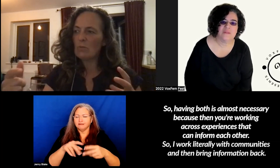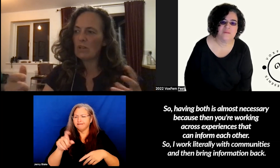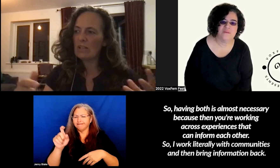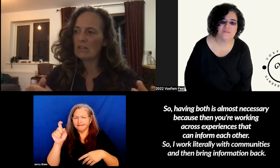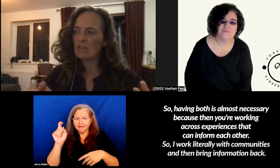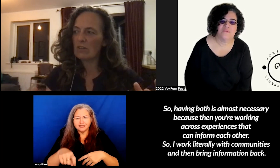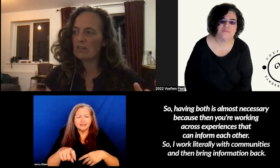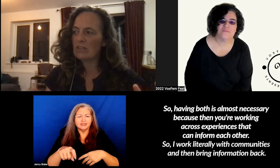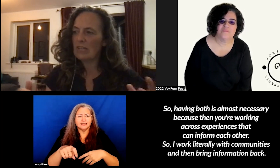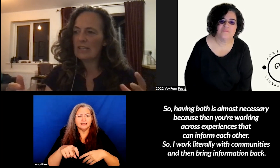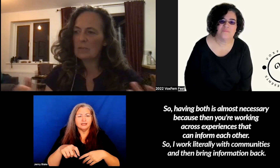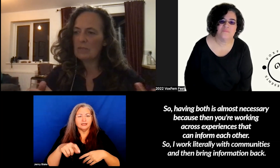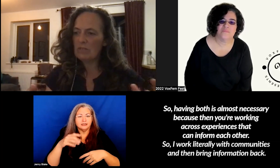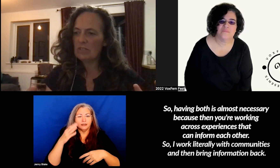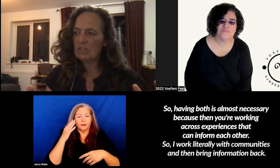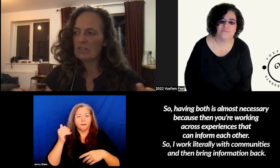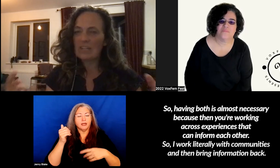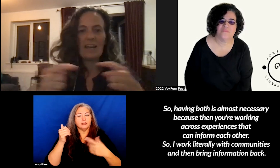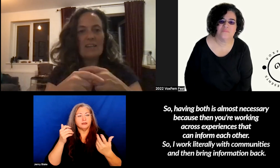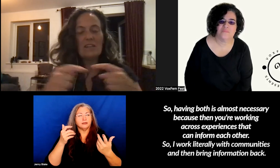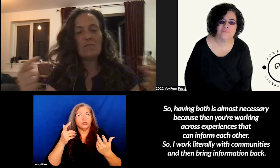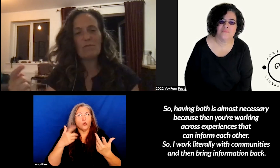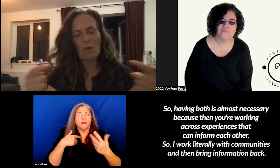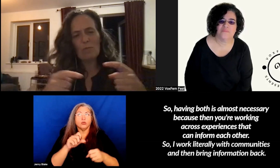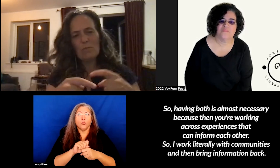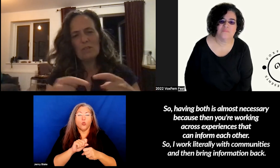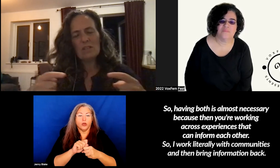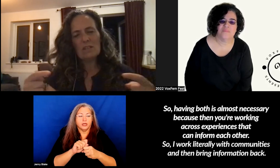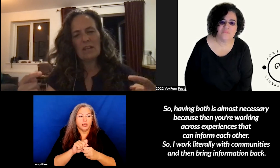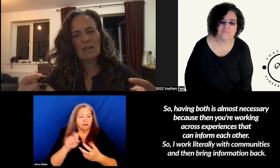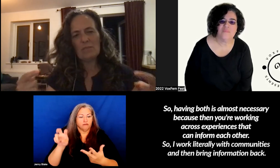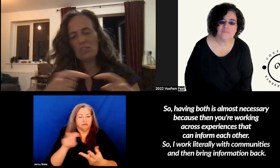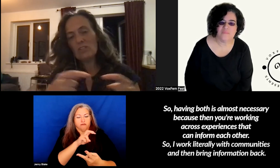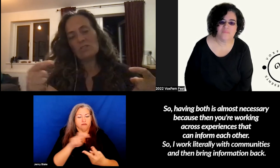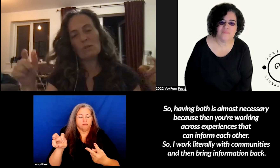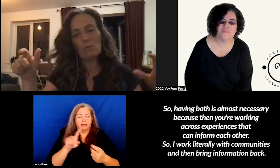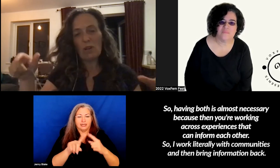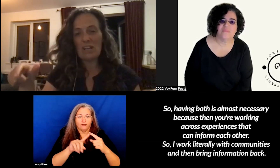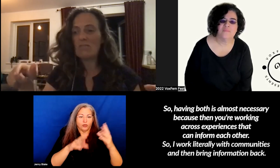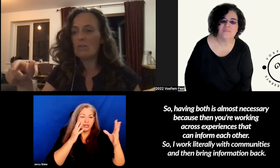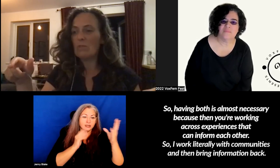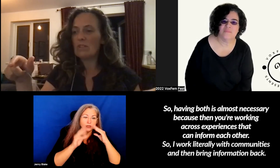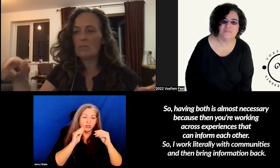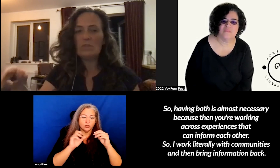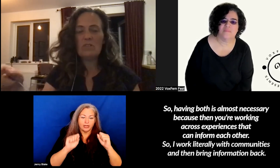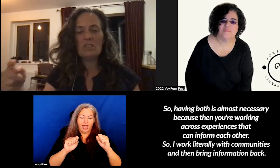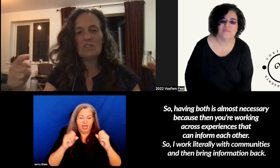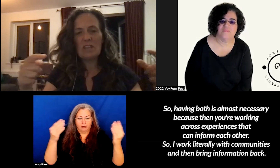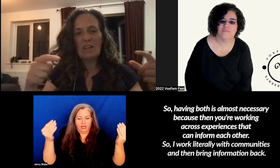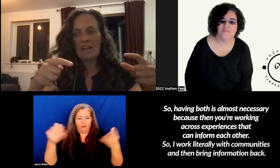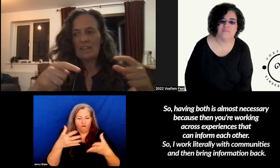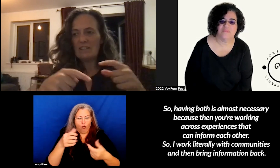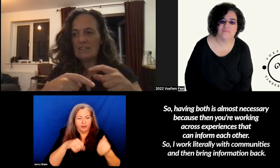you're working across experiences that can inform each other. So I work literally with